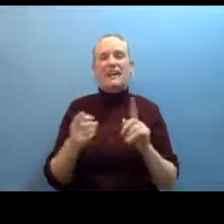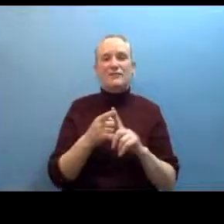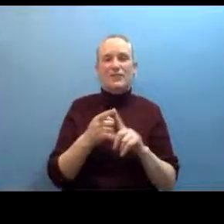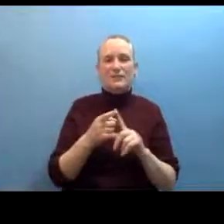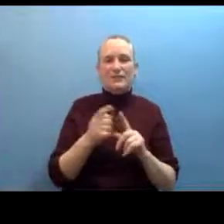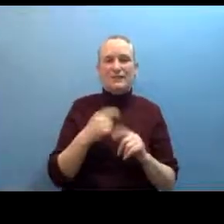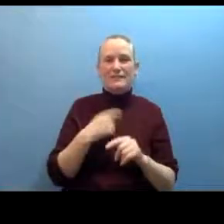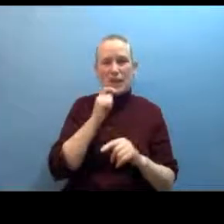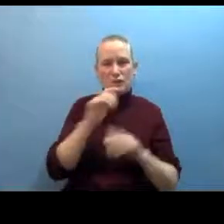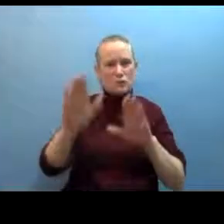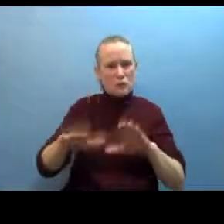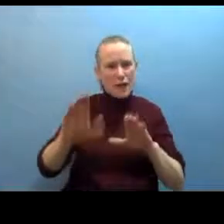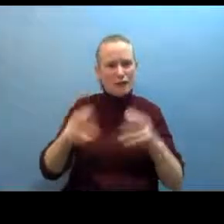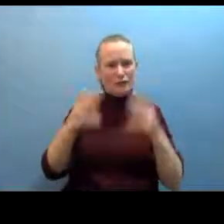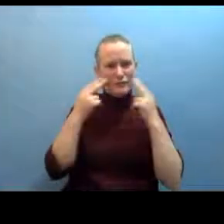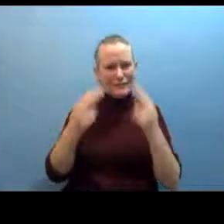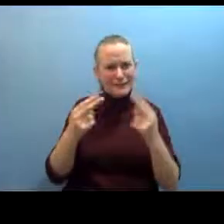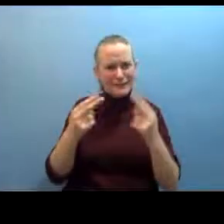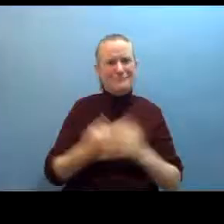slow down if we need to.